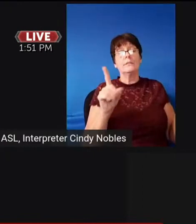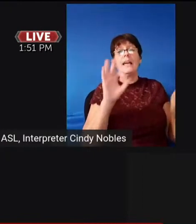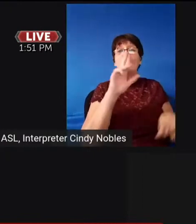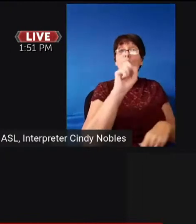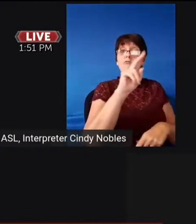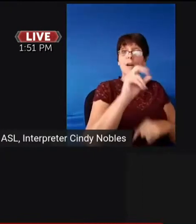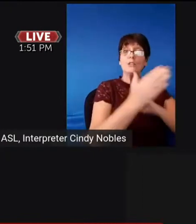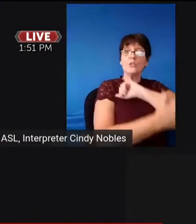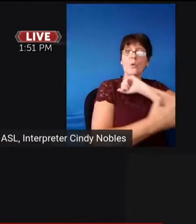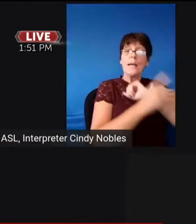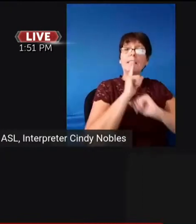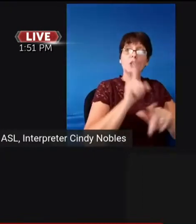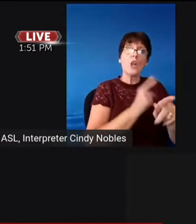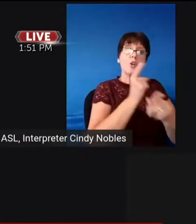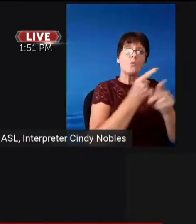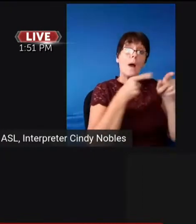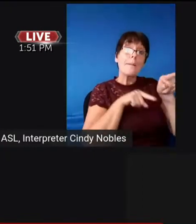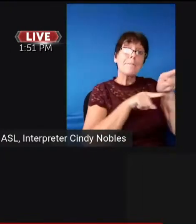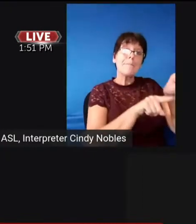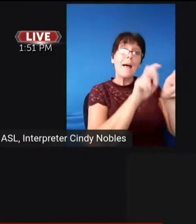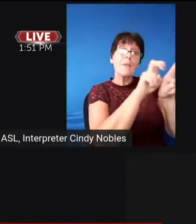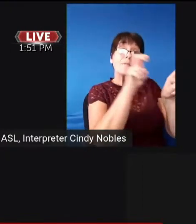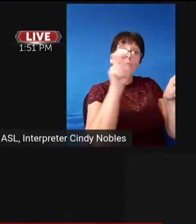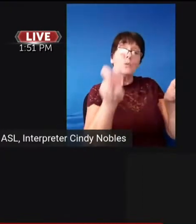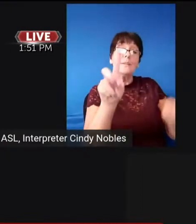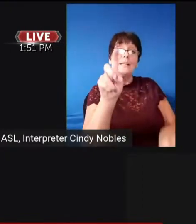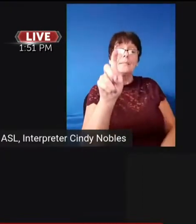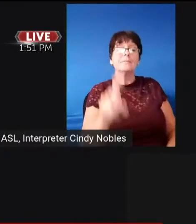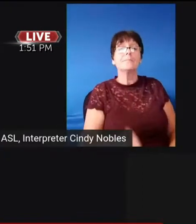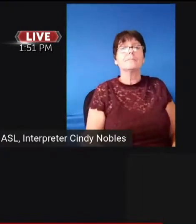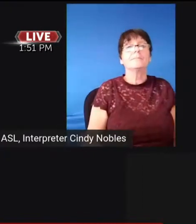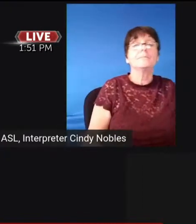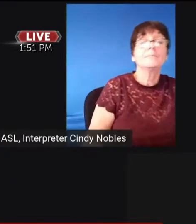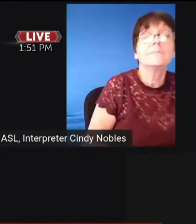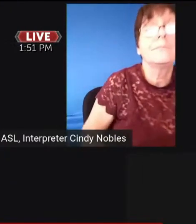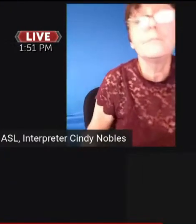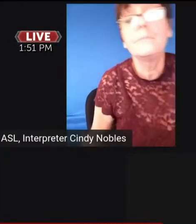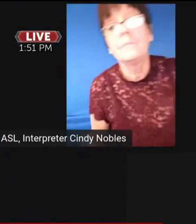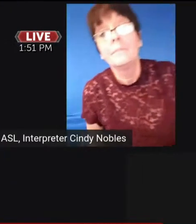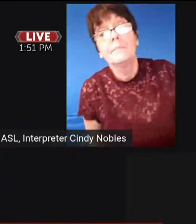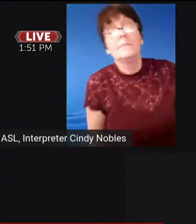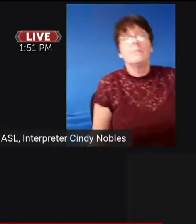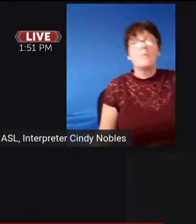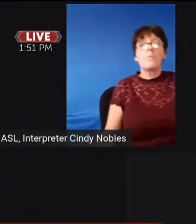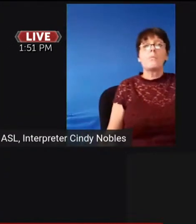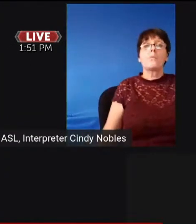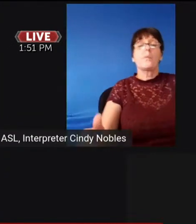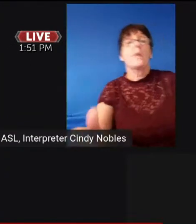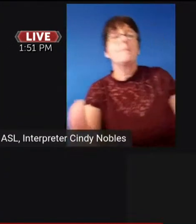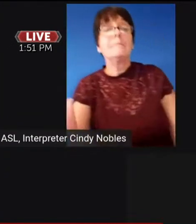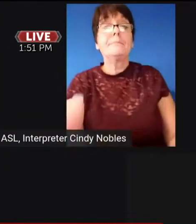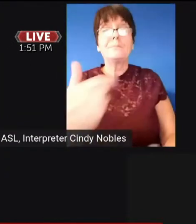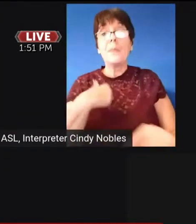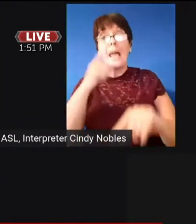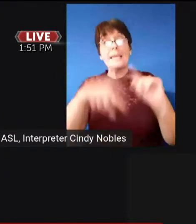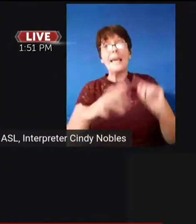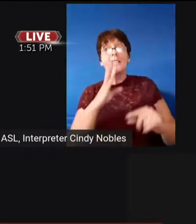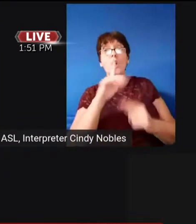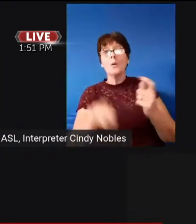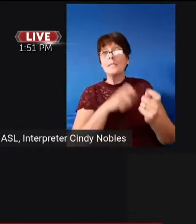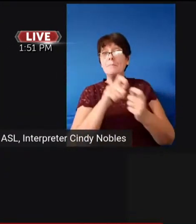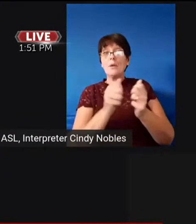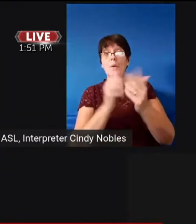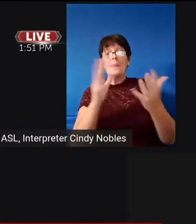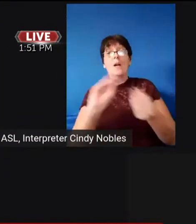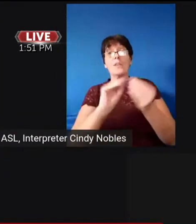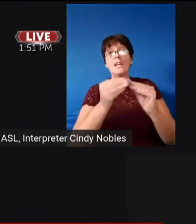is on the right path to moving into the red tier. Thank you. Yeah, thank you for the question. I can't speak to the specifics without the numbers in front